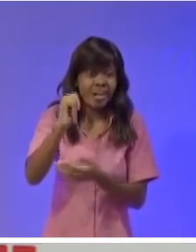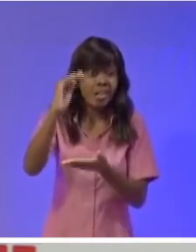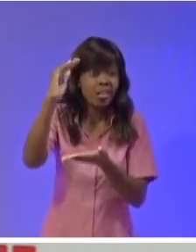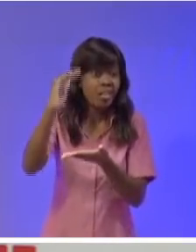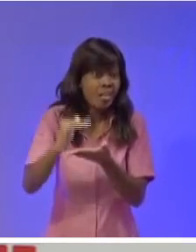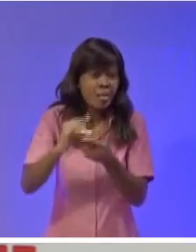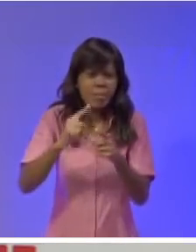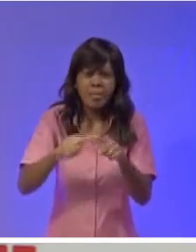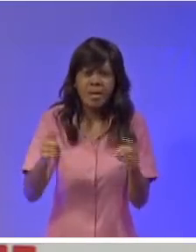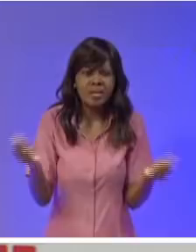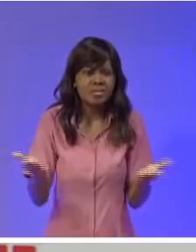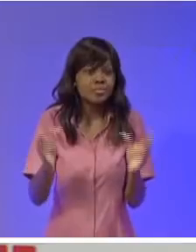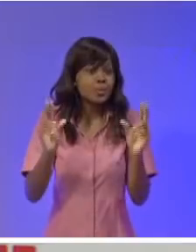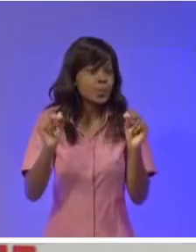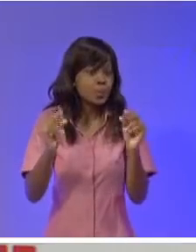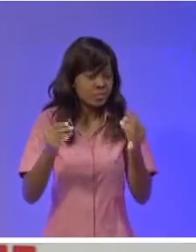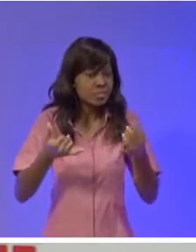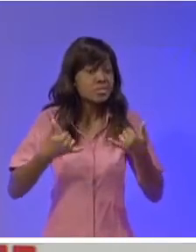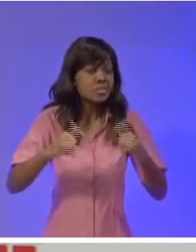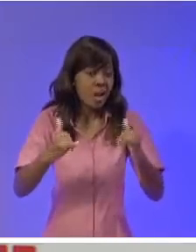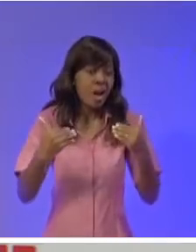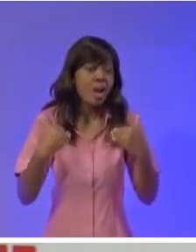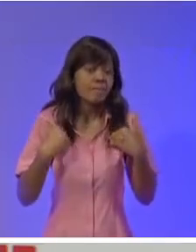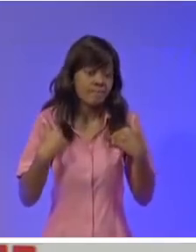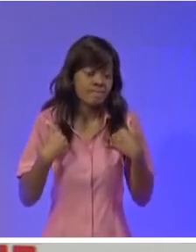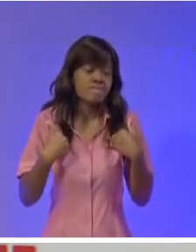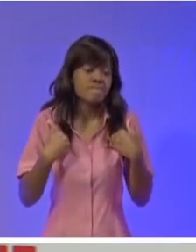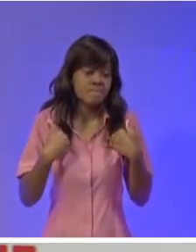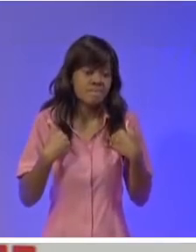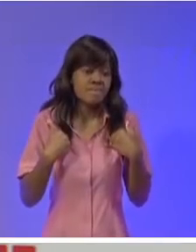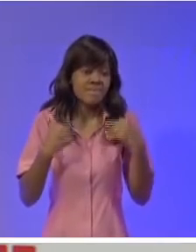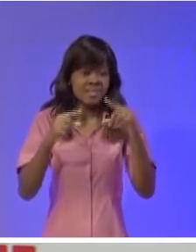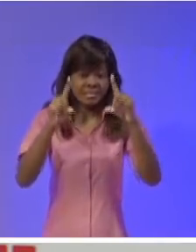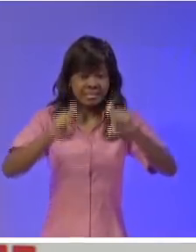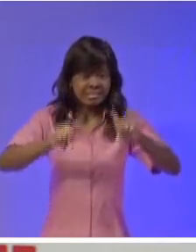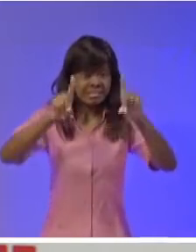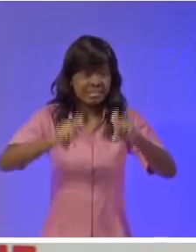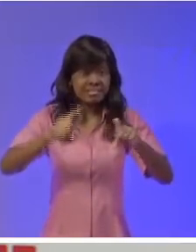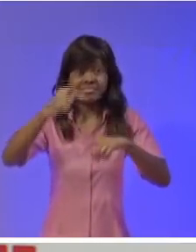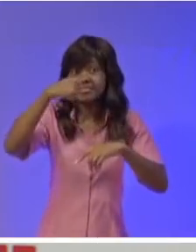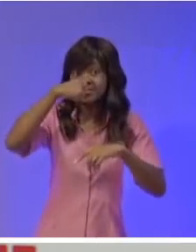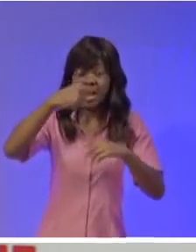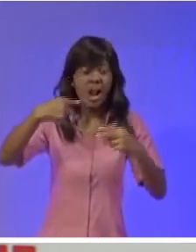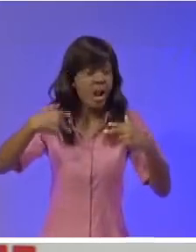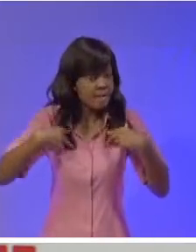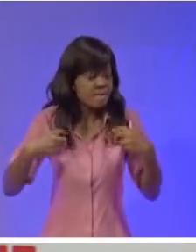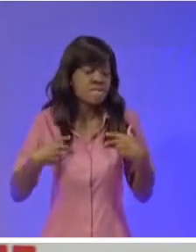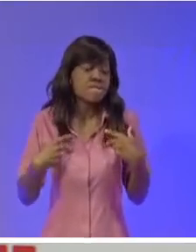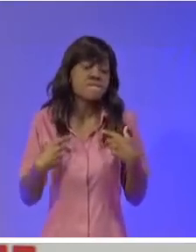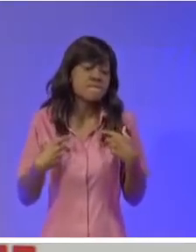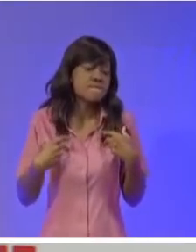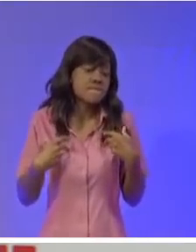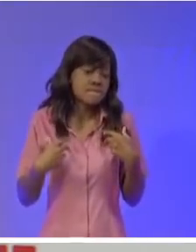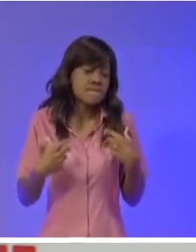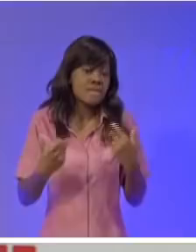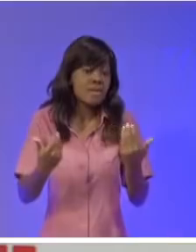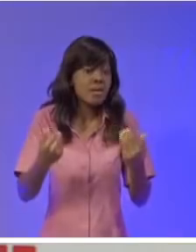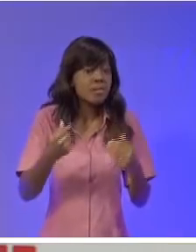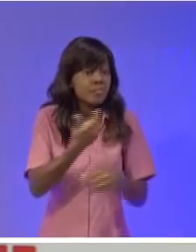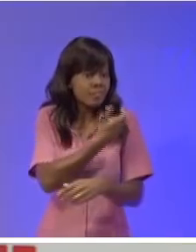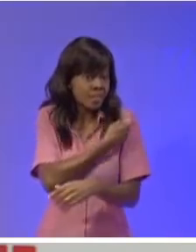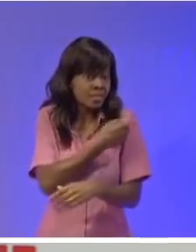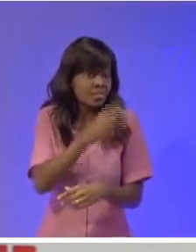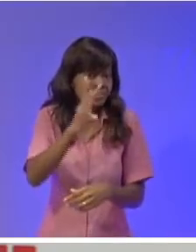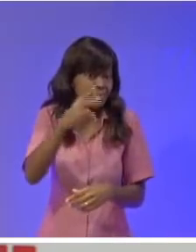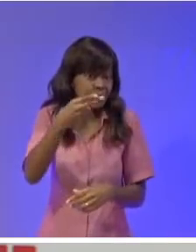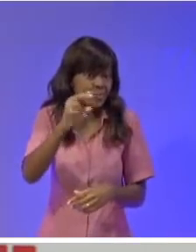kits. We procured vaccines, WHO-approved vaccines. We started our vaccination